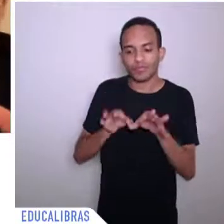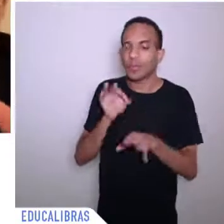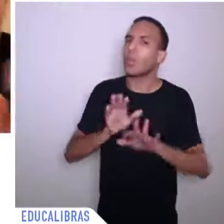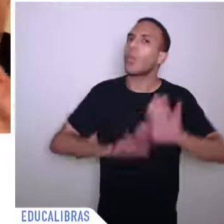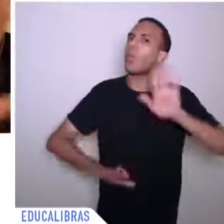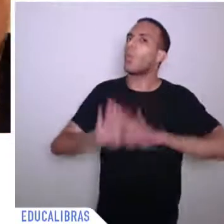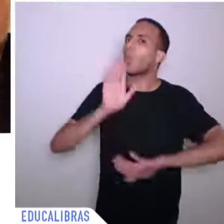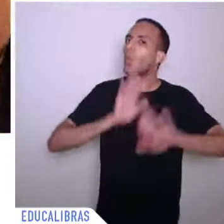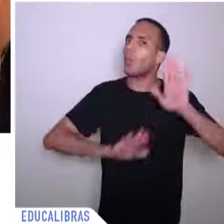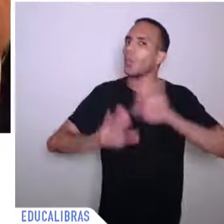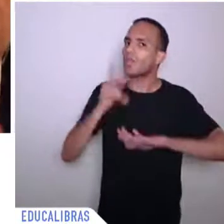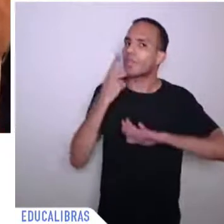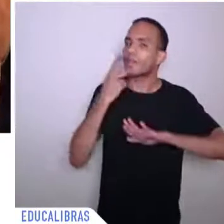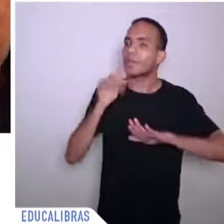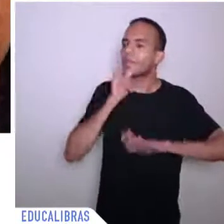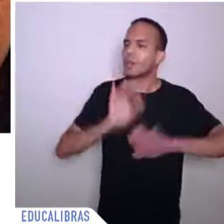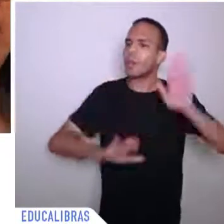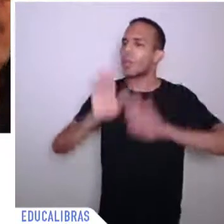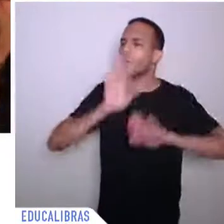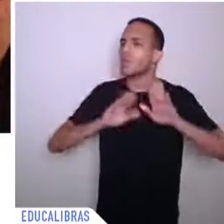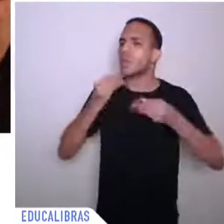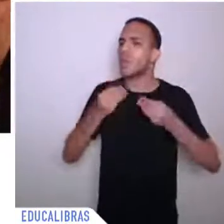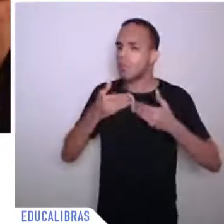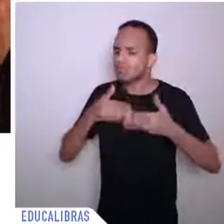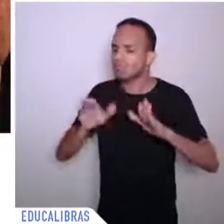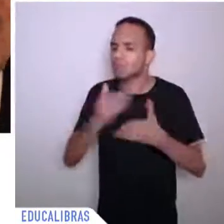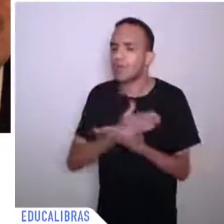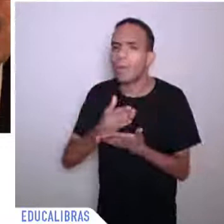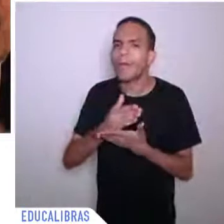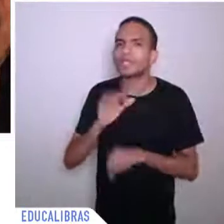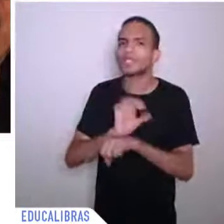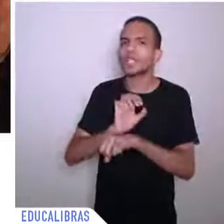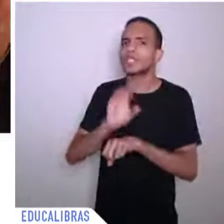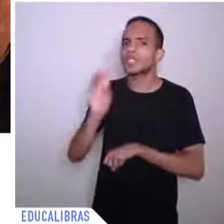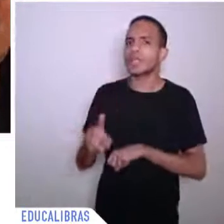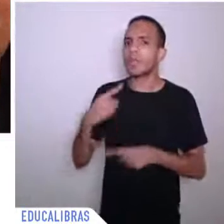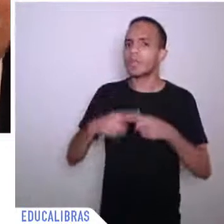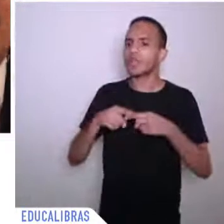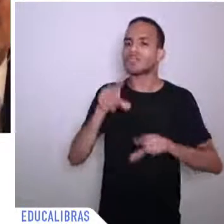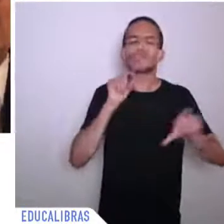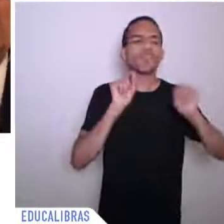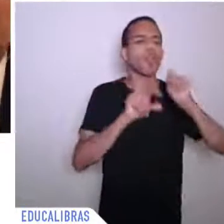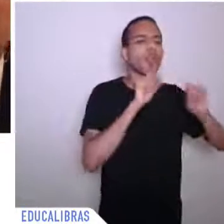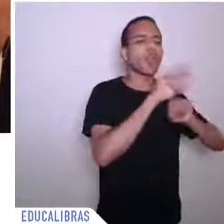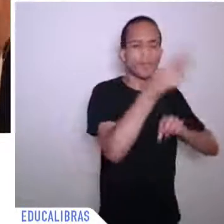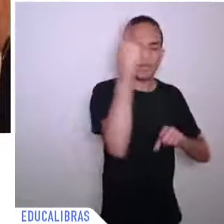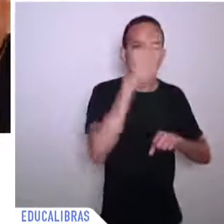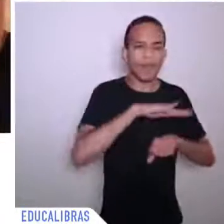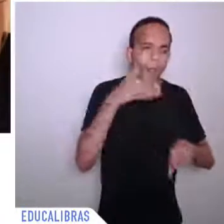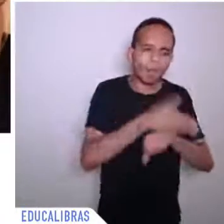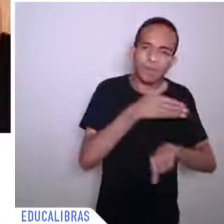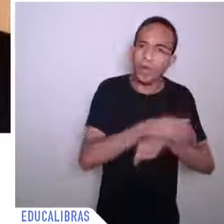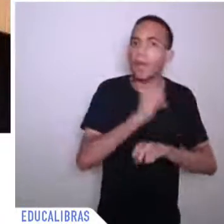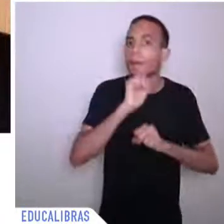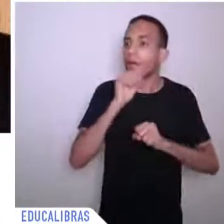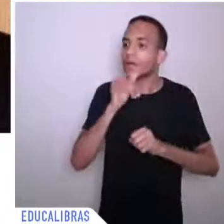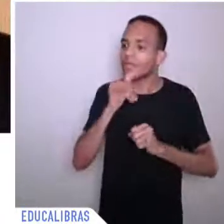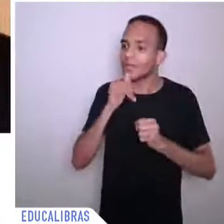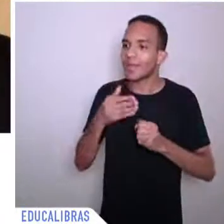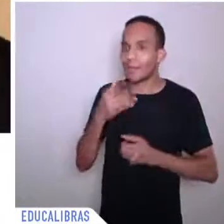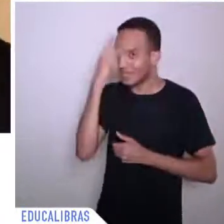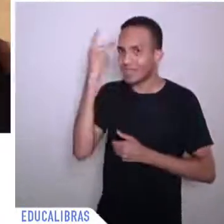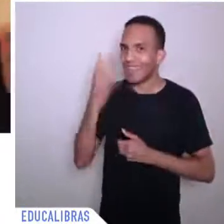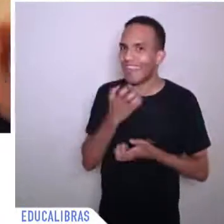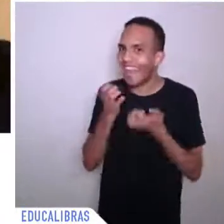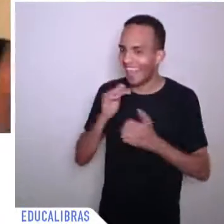rights. There was this one jurist that said that once you open the box of the rule of law, you never